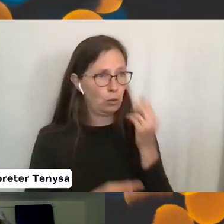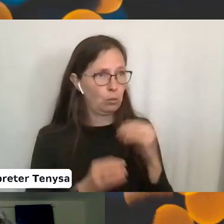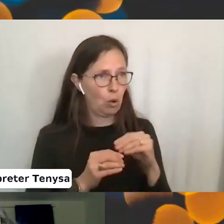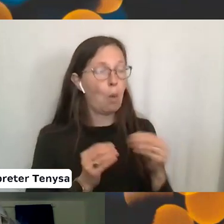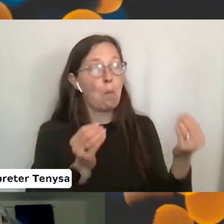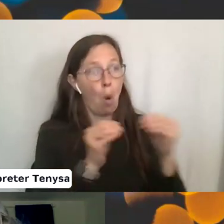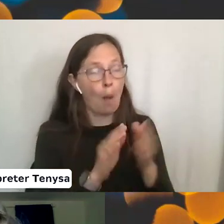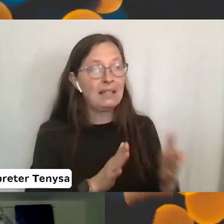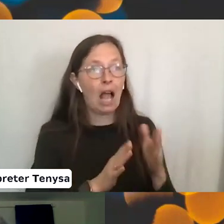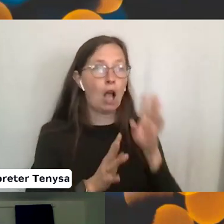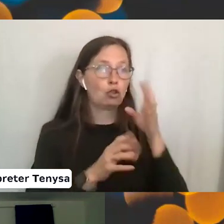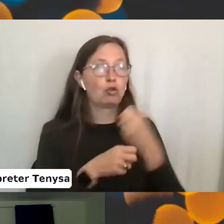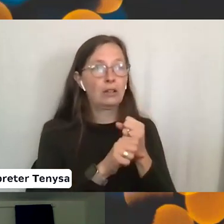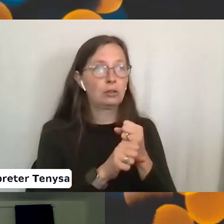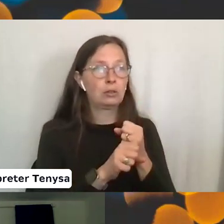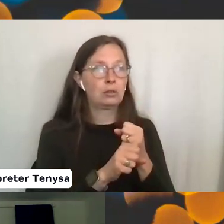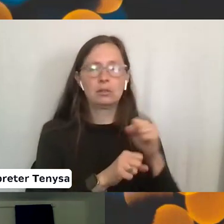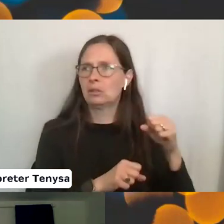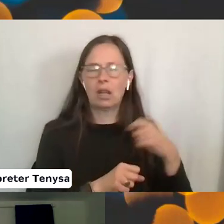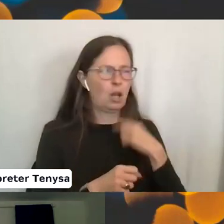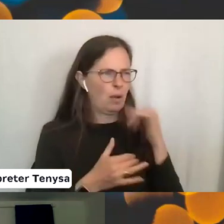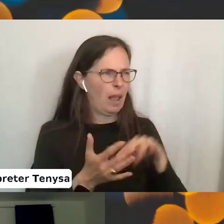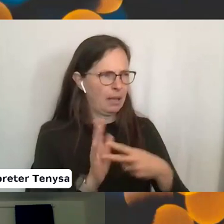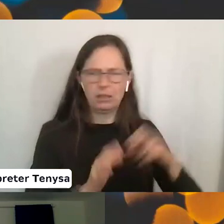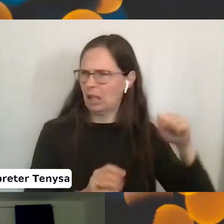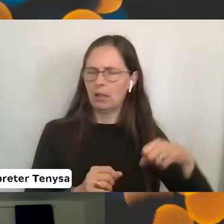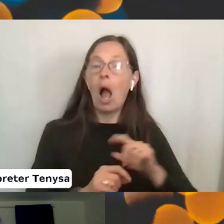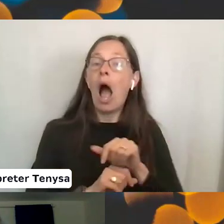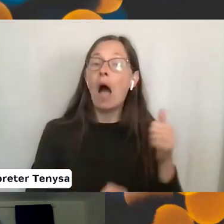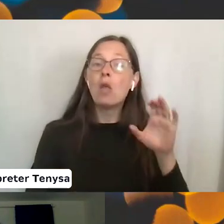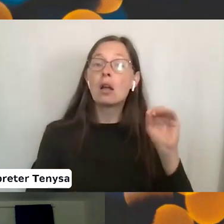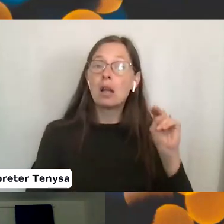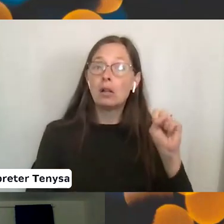Okay. Yeah. I don't know what that means. I but mean, sure. other conventions, yes. Other